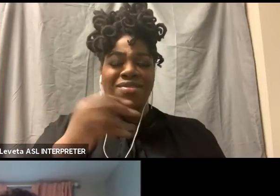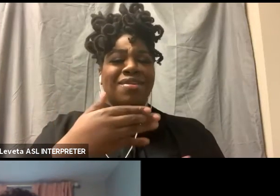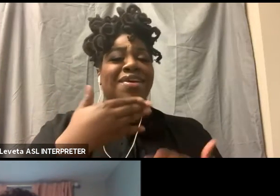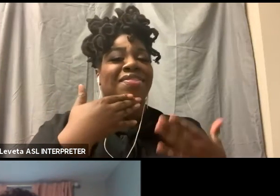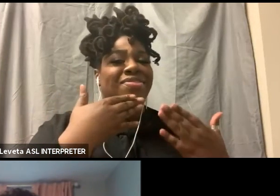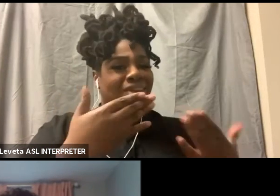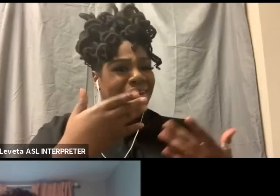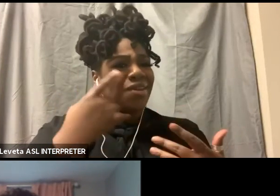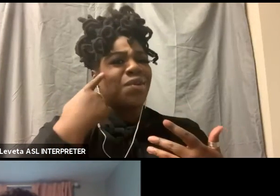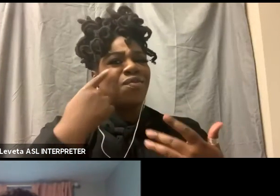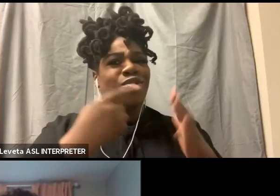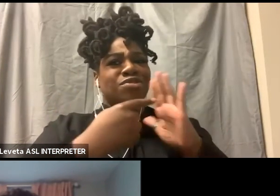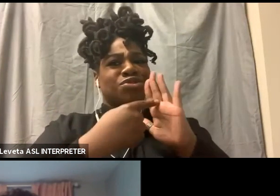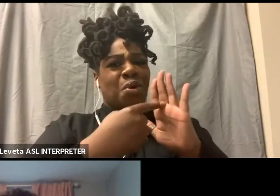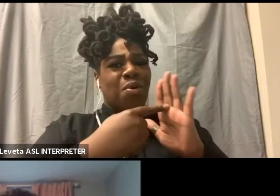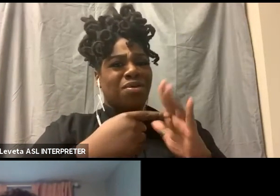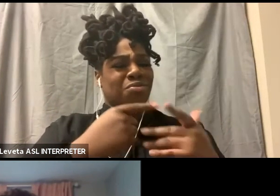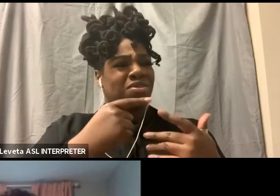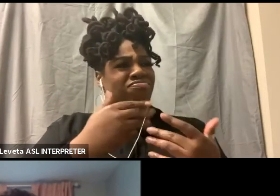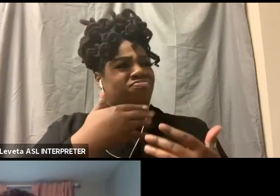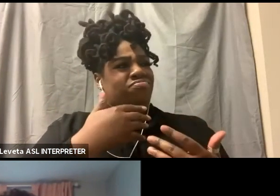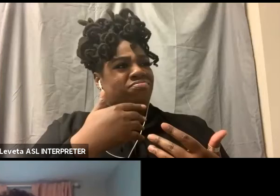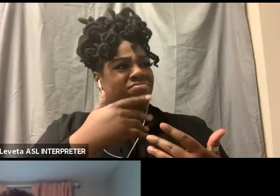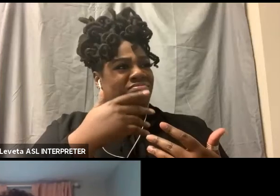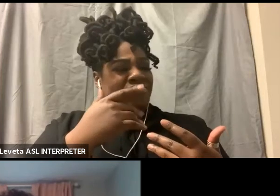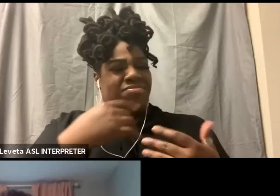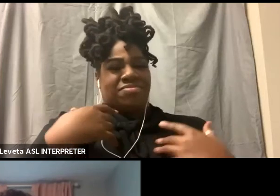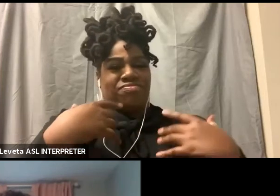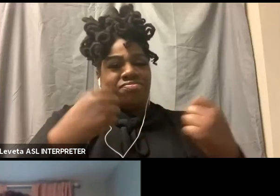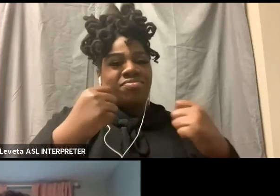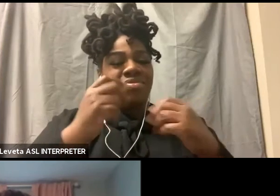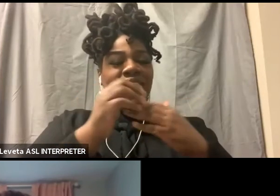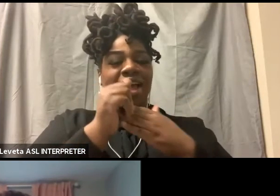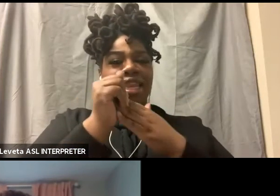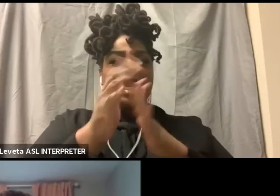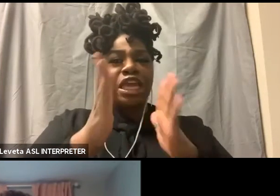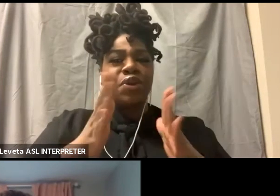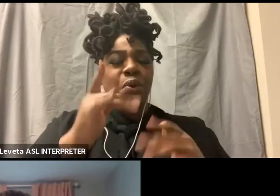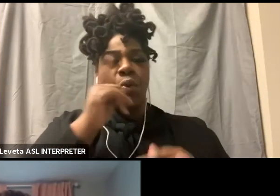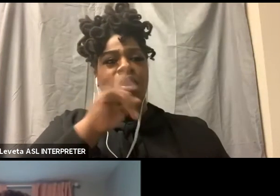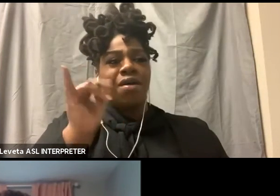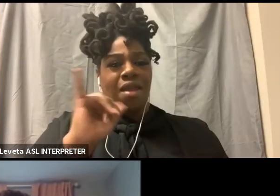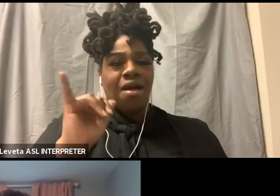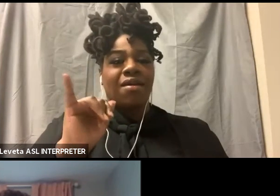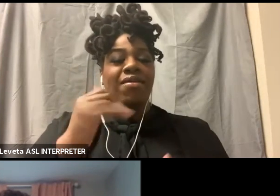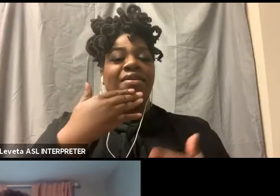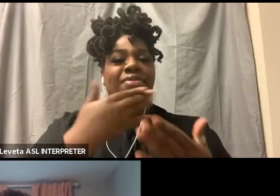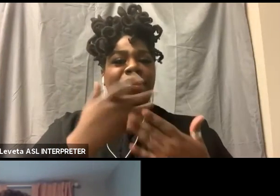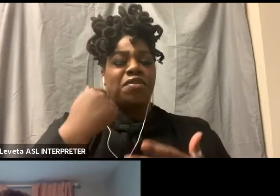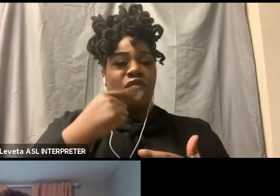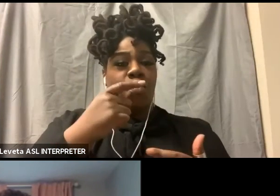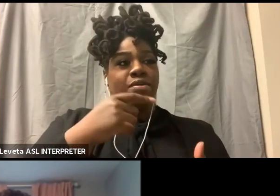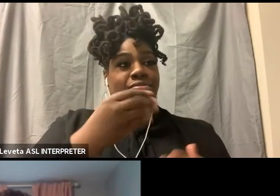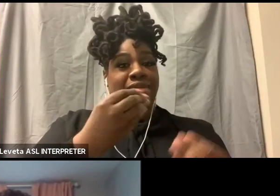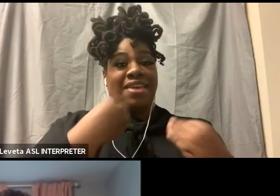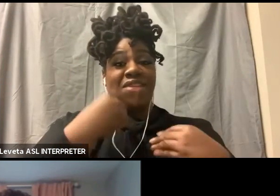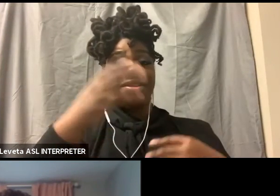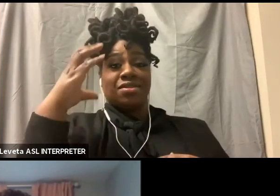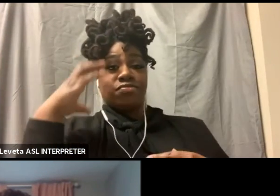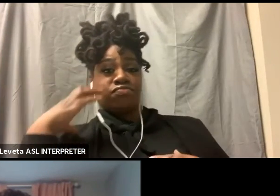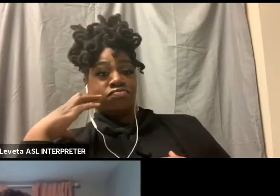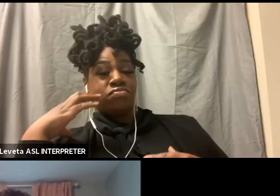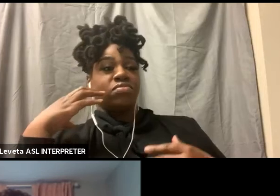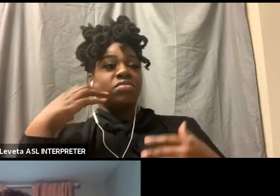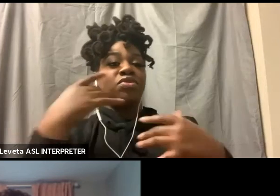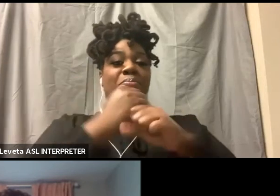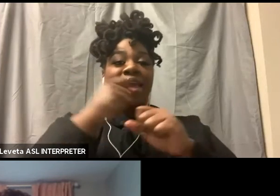leader, and also for giving us the charge to make this more than a conversation, and for the idea of getting, we're